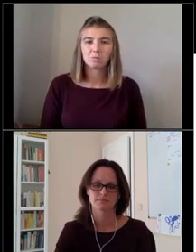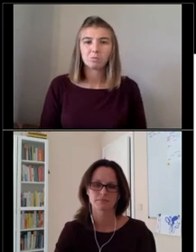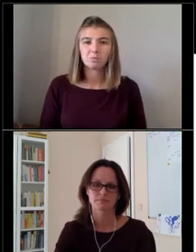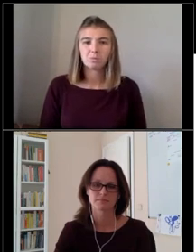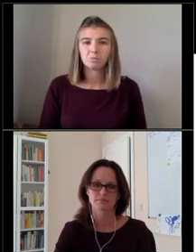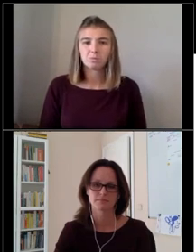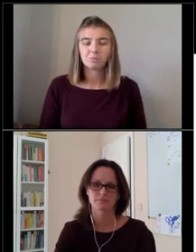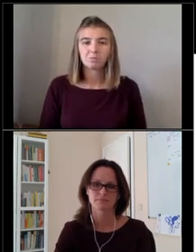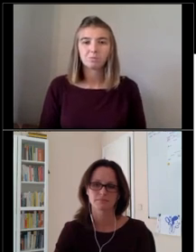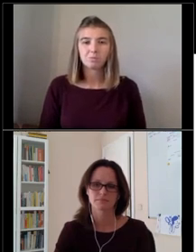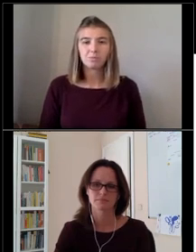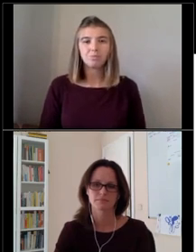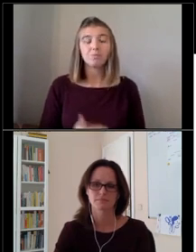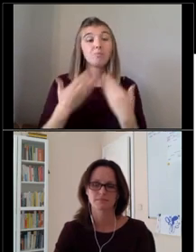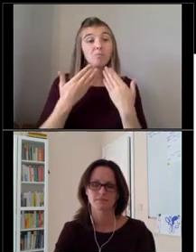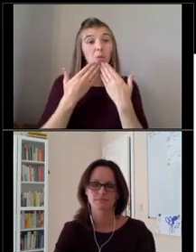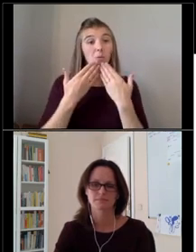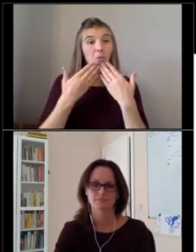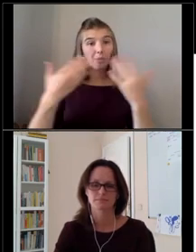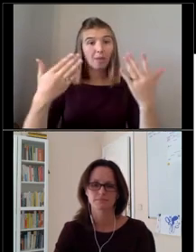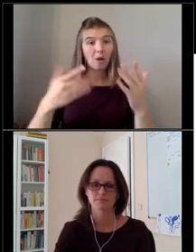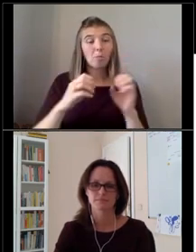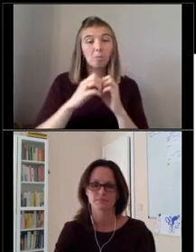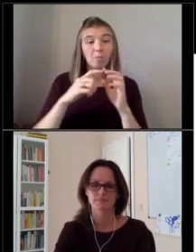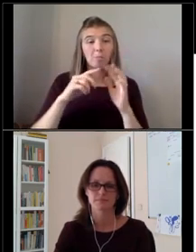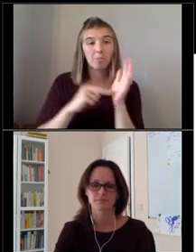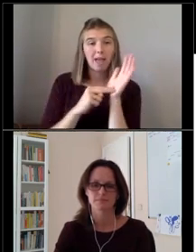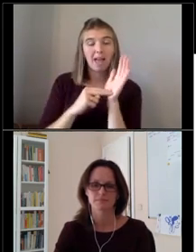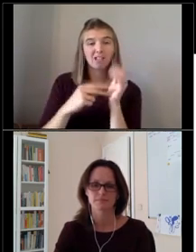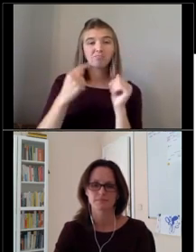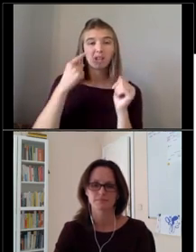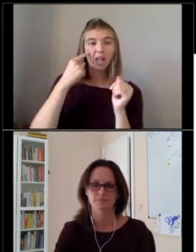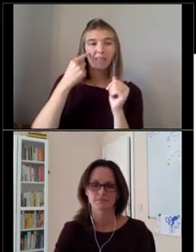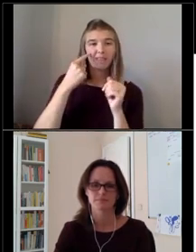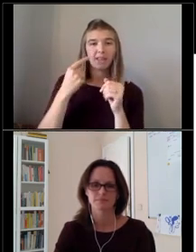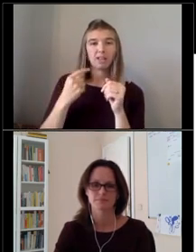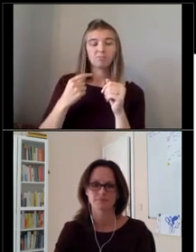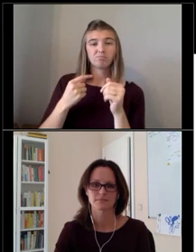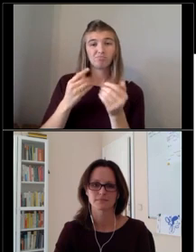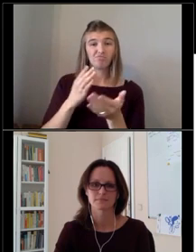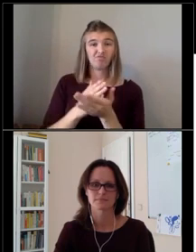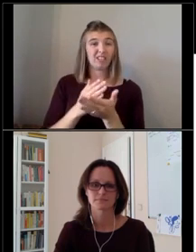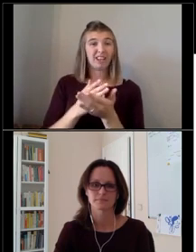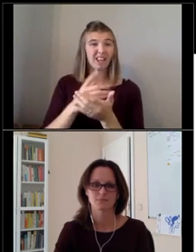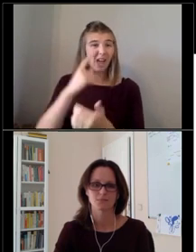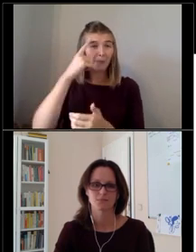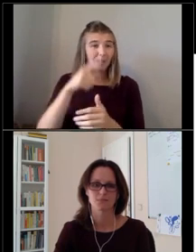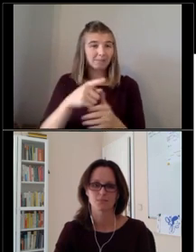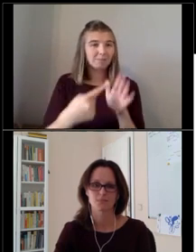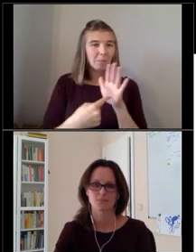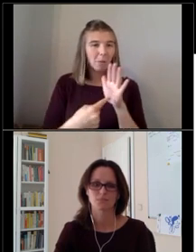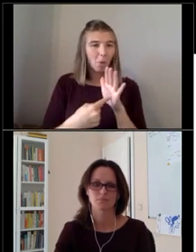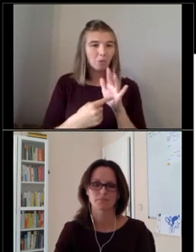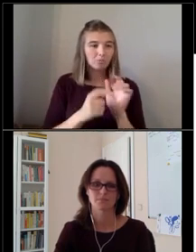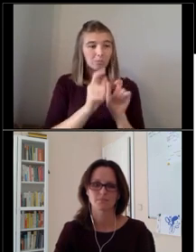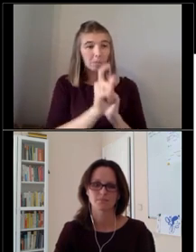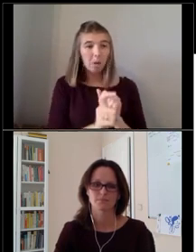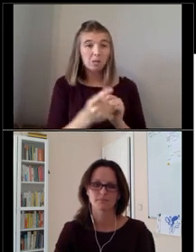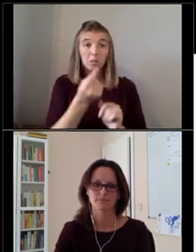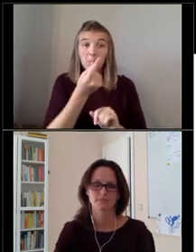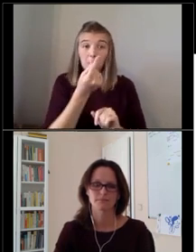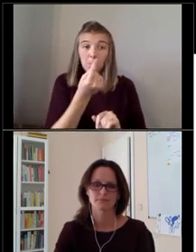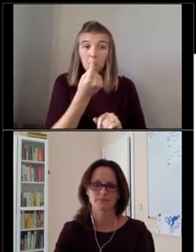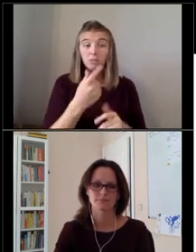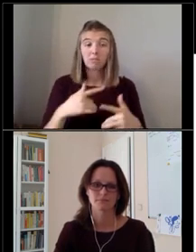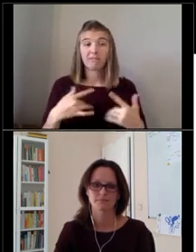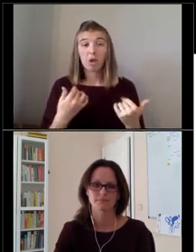you, Ben. And I think it's worth noting that some people are just perfectly, you know, being by themselves and doing their own